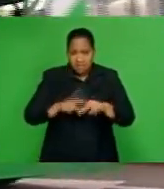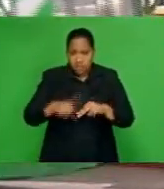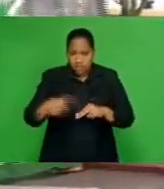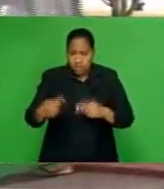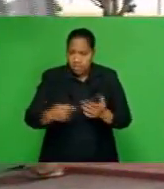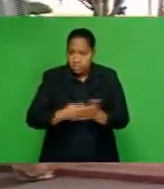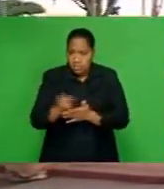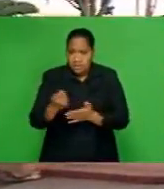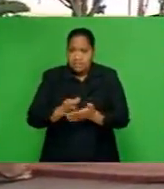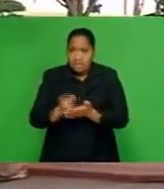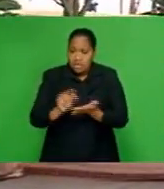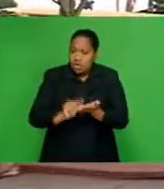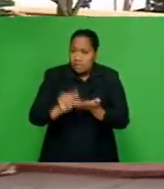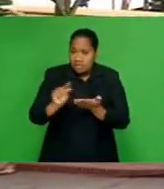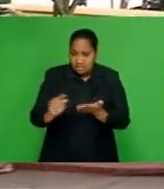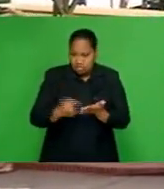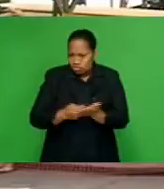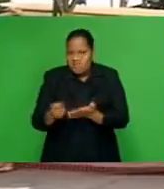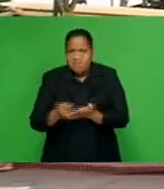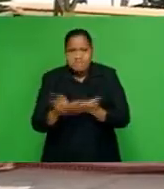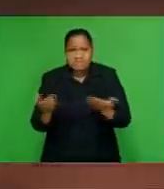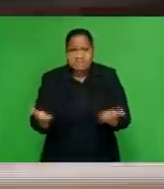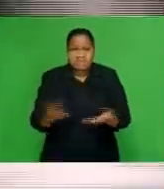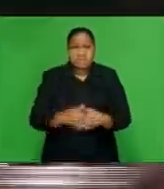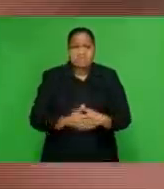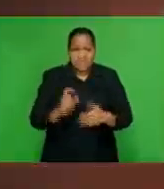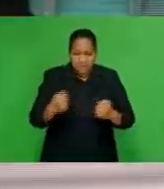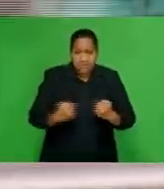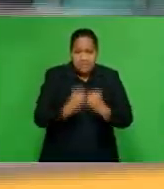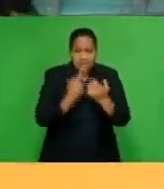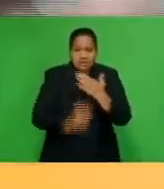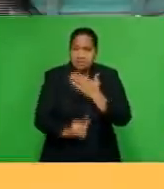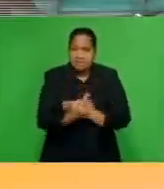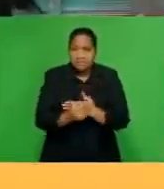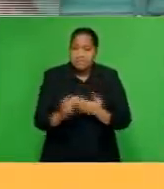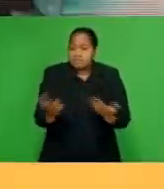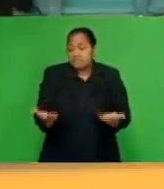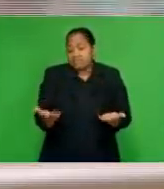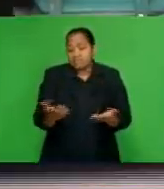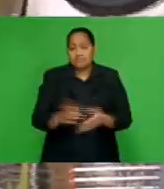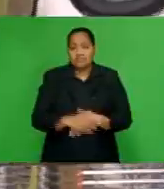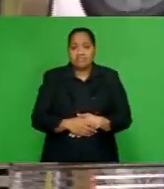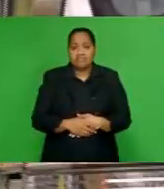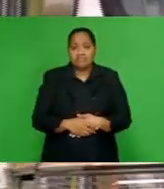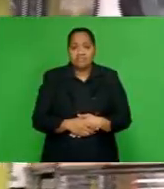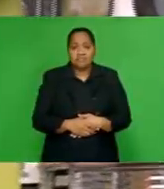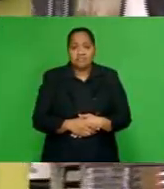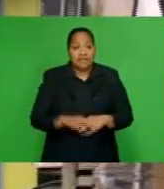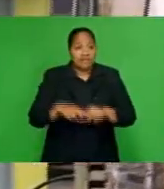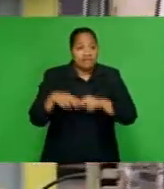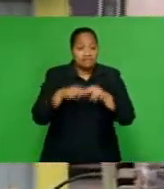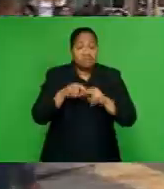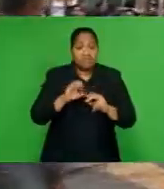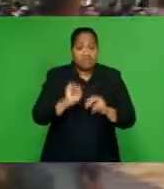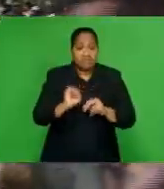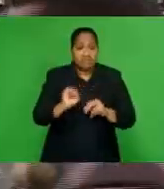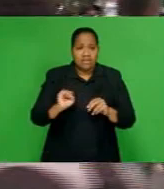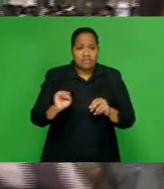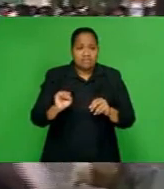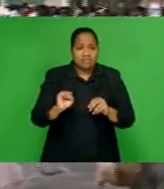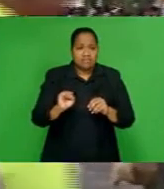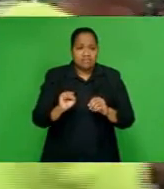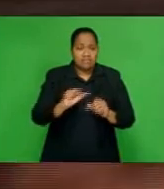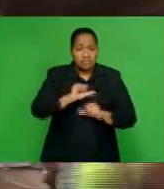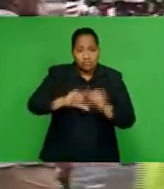answer is absolutely not. We are well placed to continue to do the work that we do for victims of accidents. The Fiji Bus Operators Association